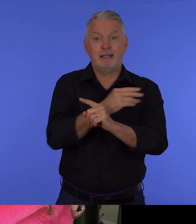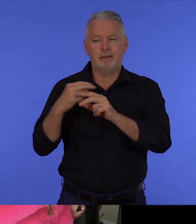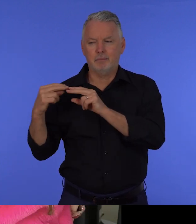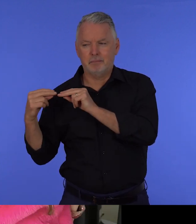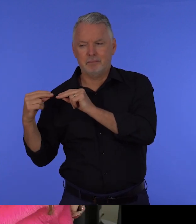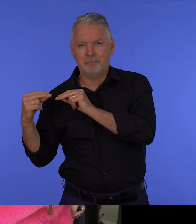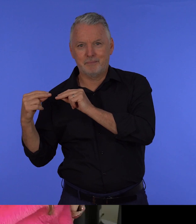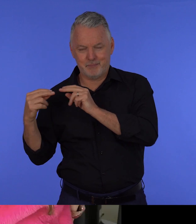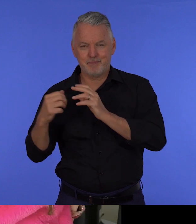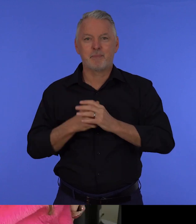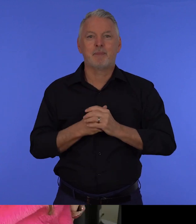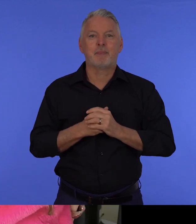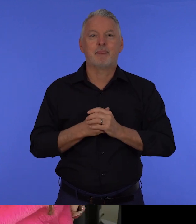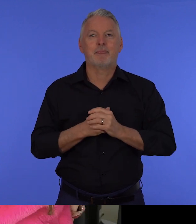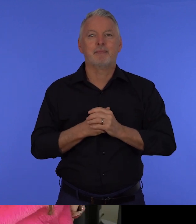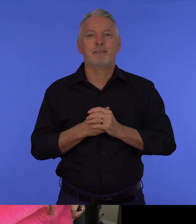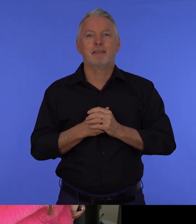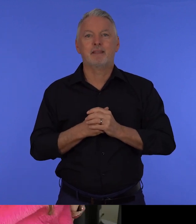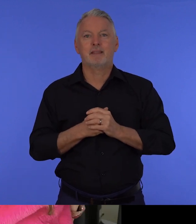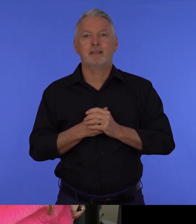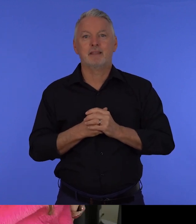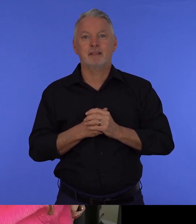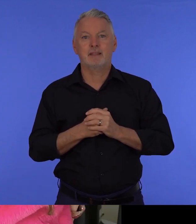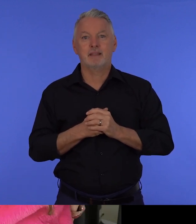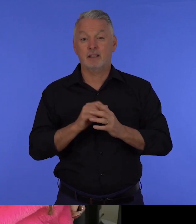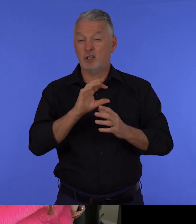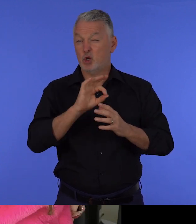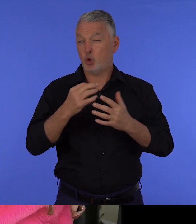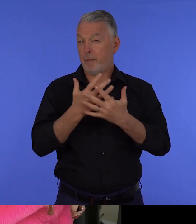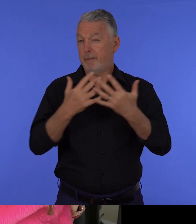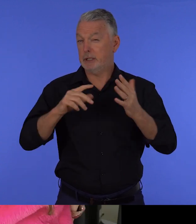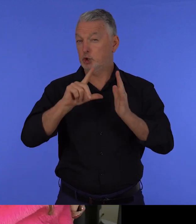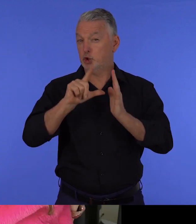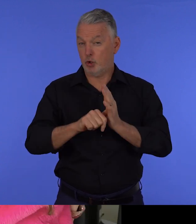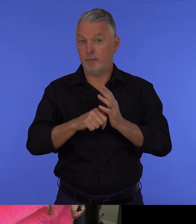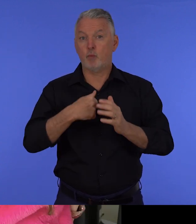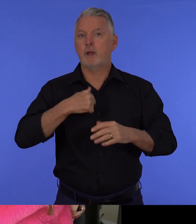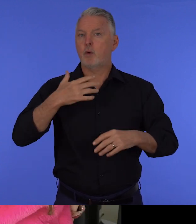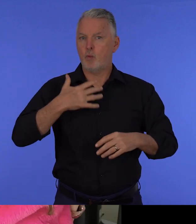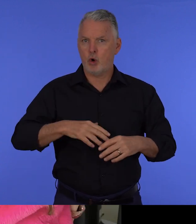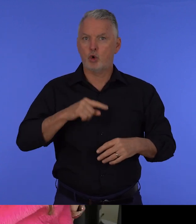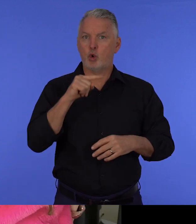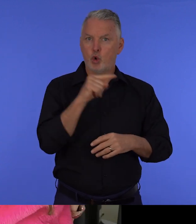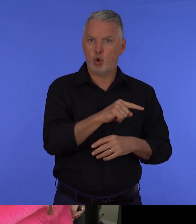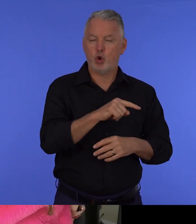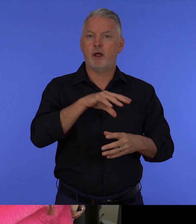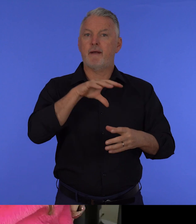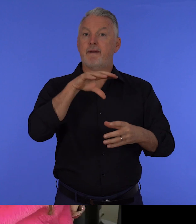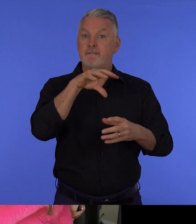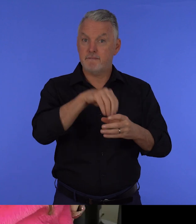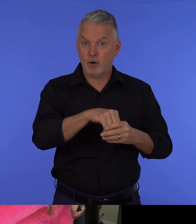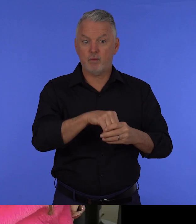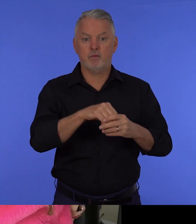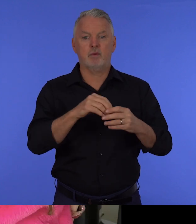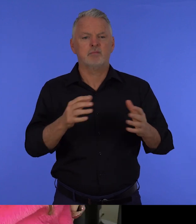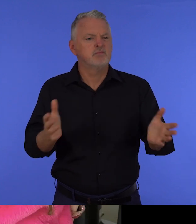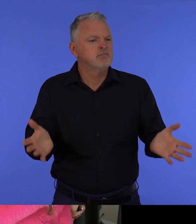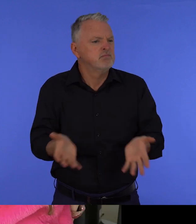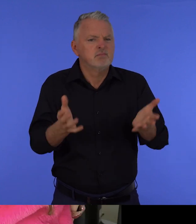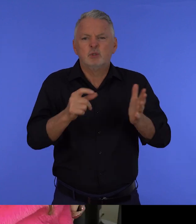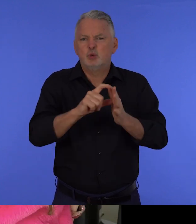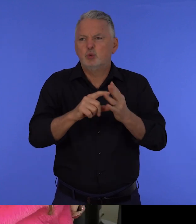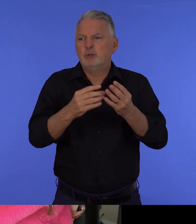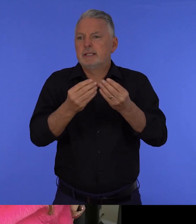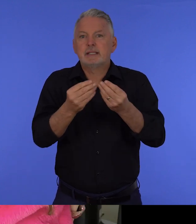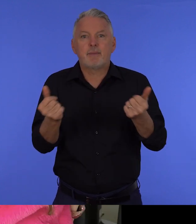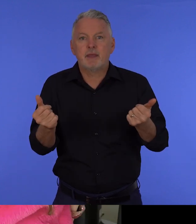6 or 8 weeks when we had that concert. Get out, please, kid. And we wanted her to get involved